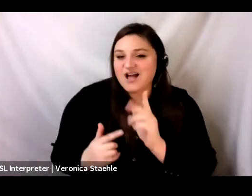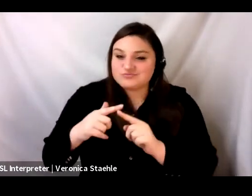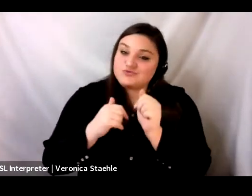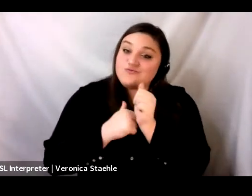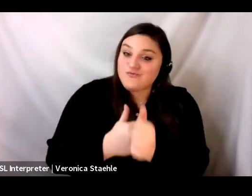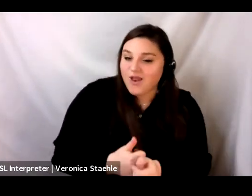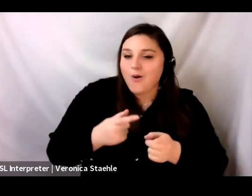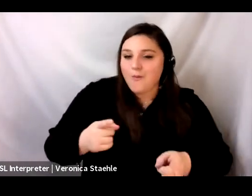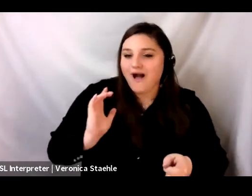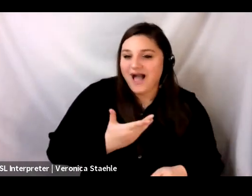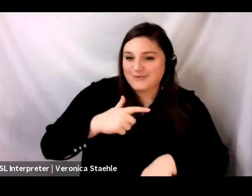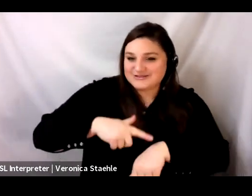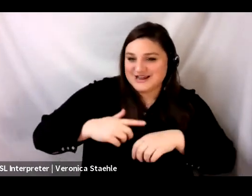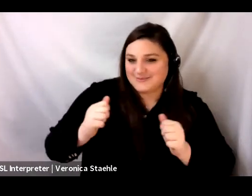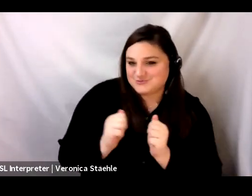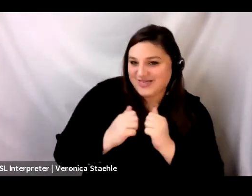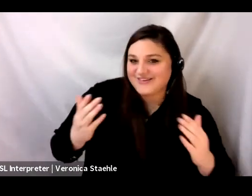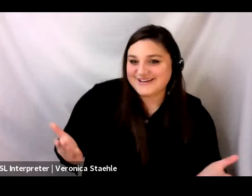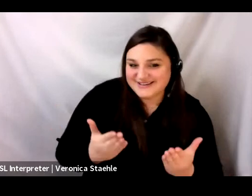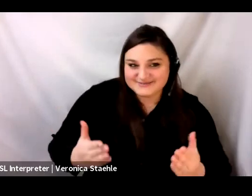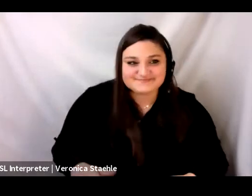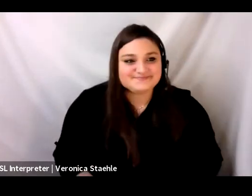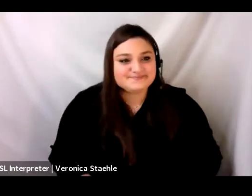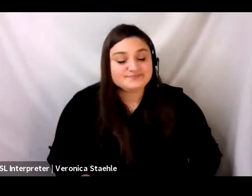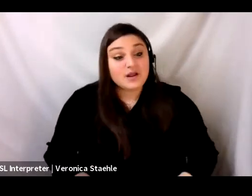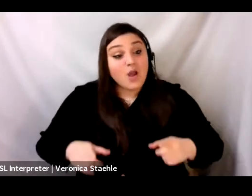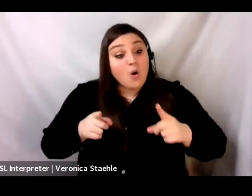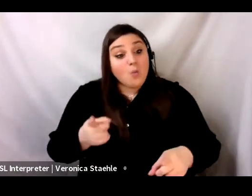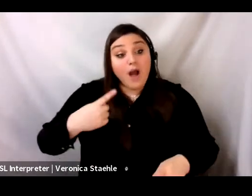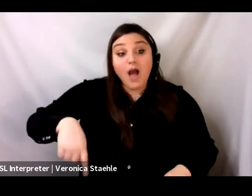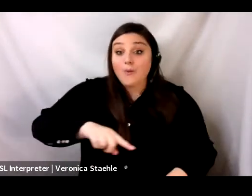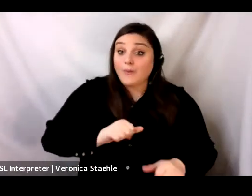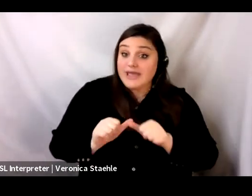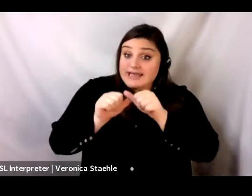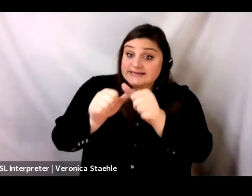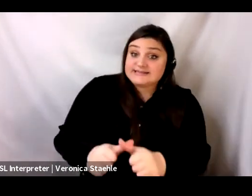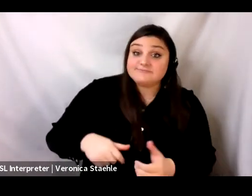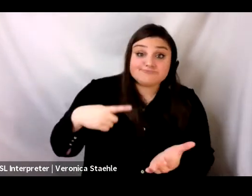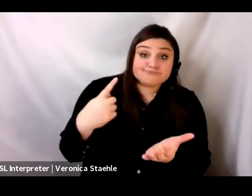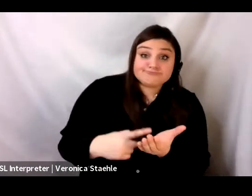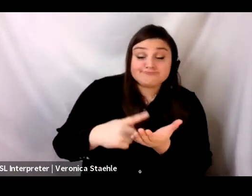we continue to host these conversations, we are all learning how to create